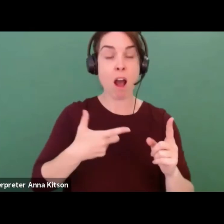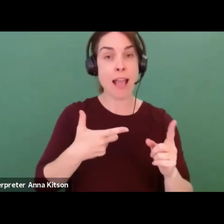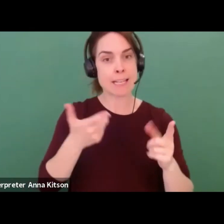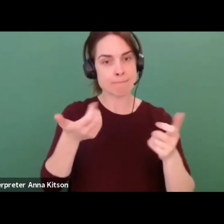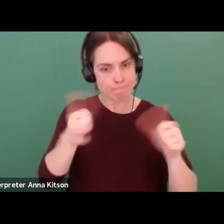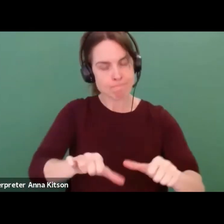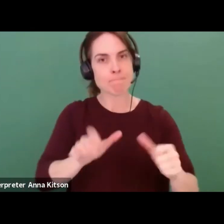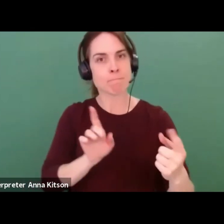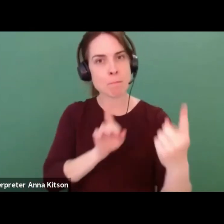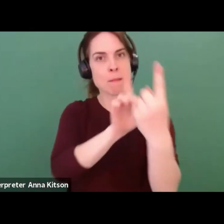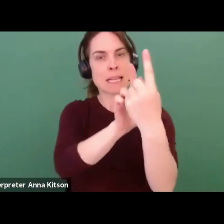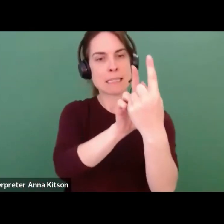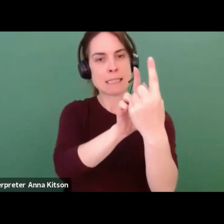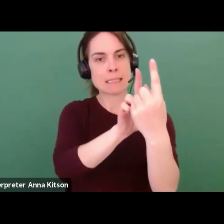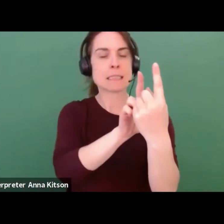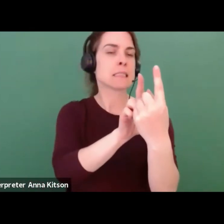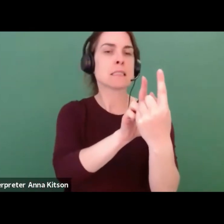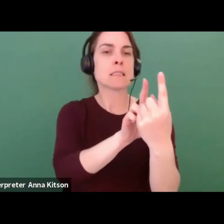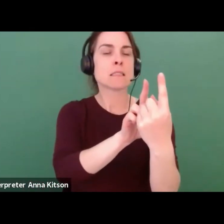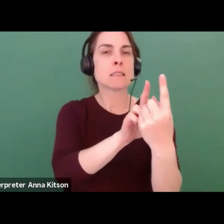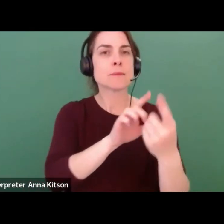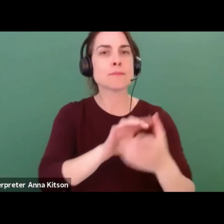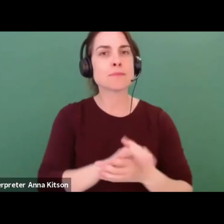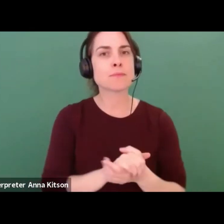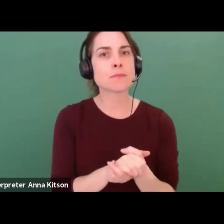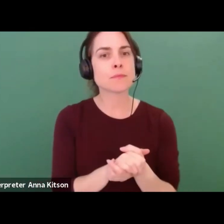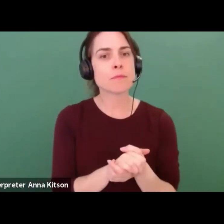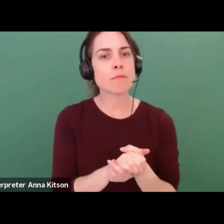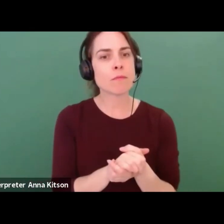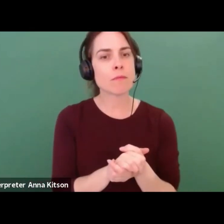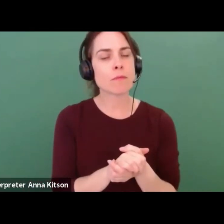the precursor action, has